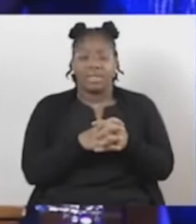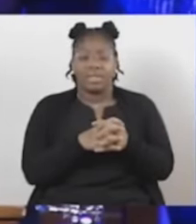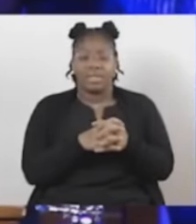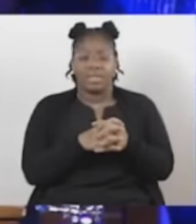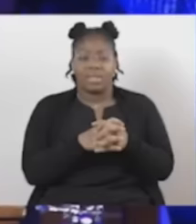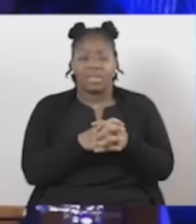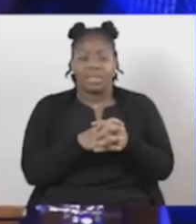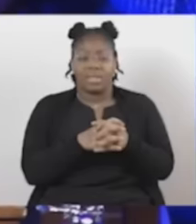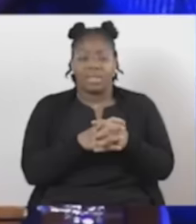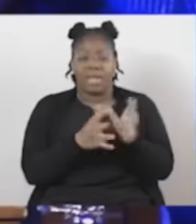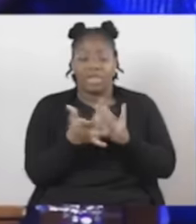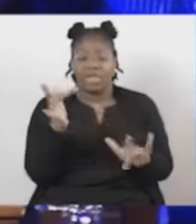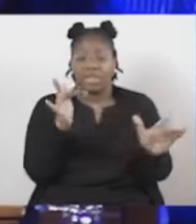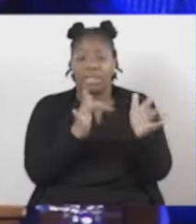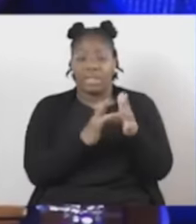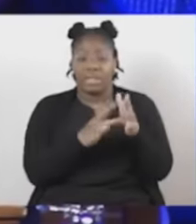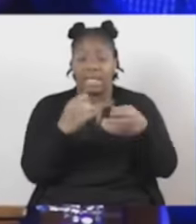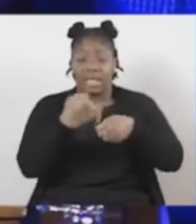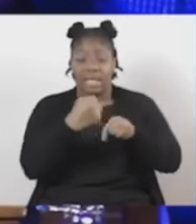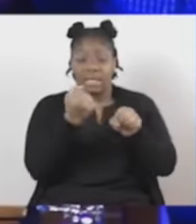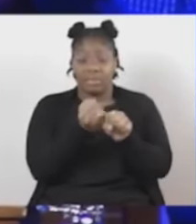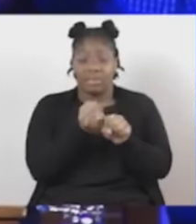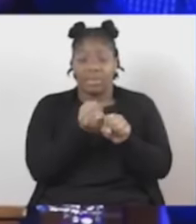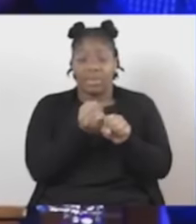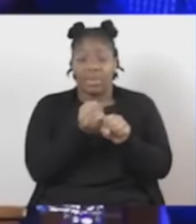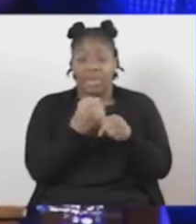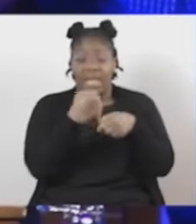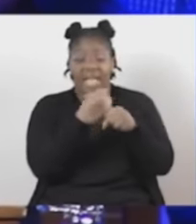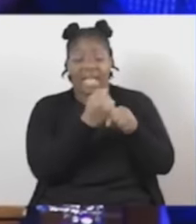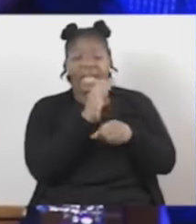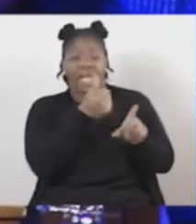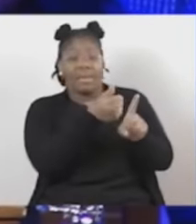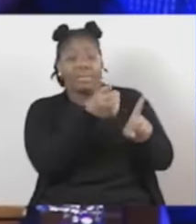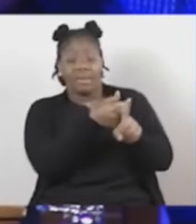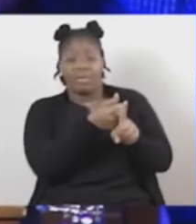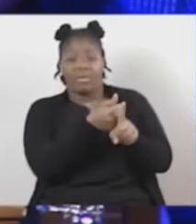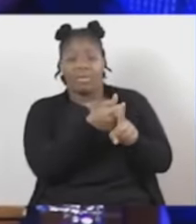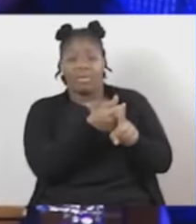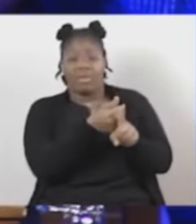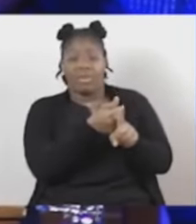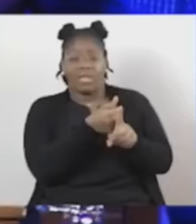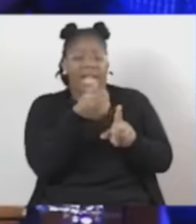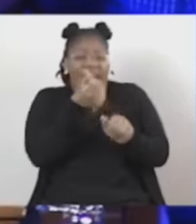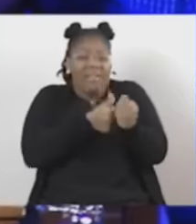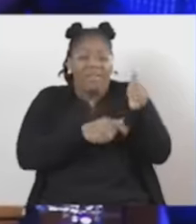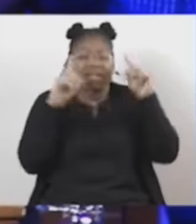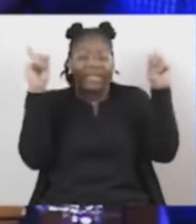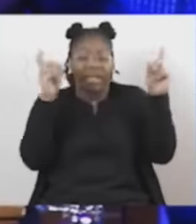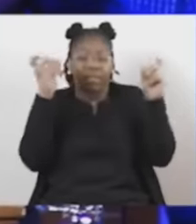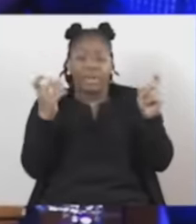Remember, in Jesus, what you have is the incarnation of every Old Testament feast and festival, every celebration and